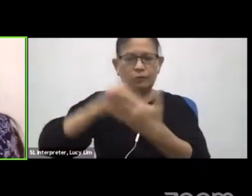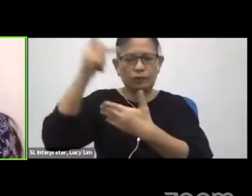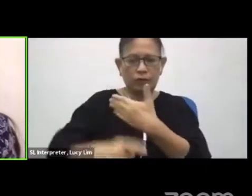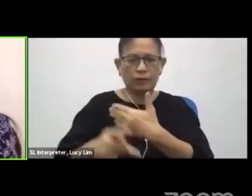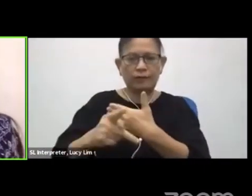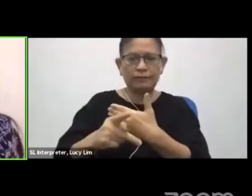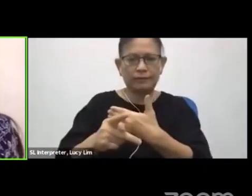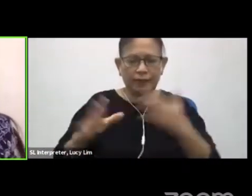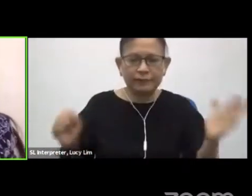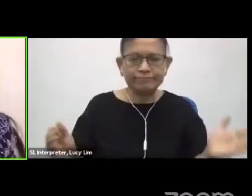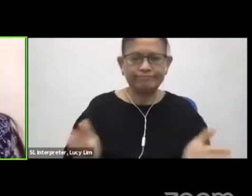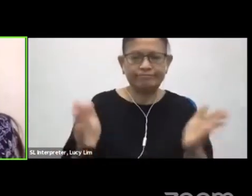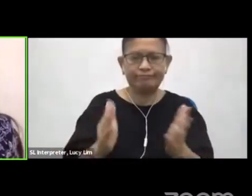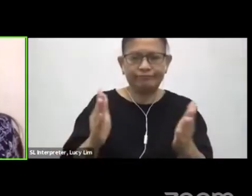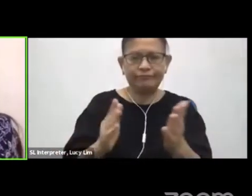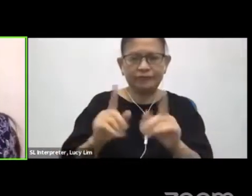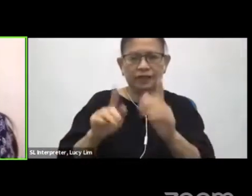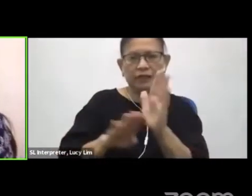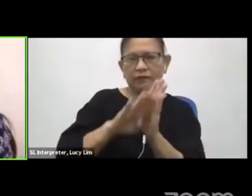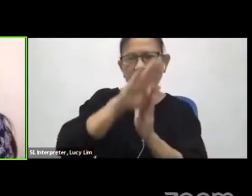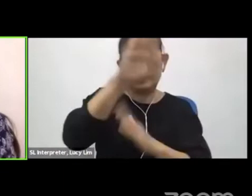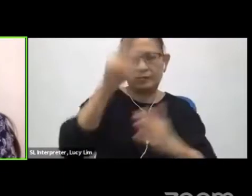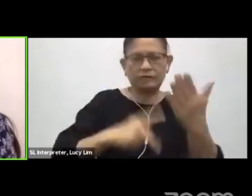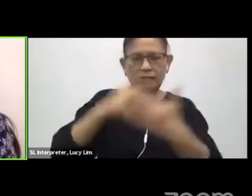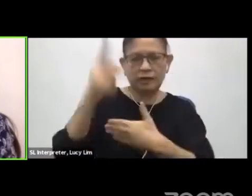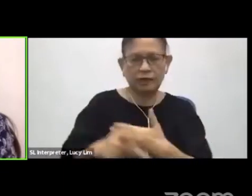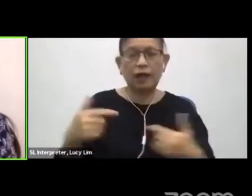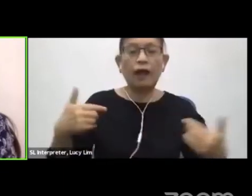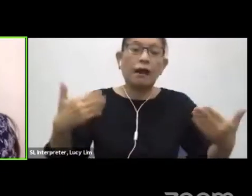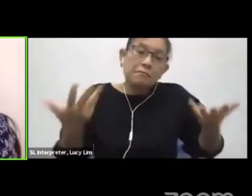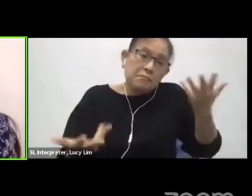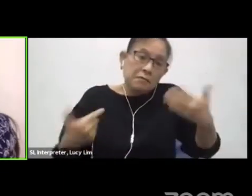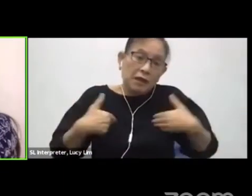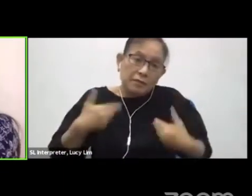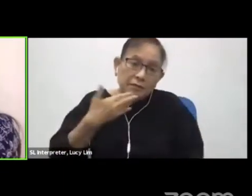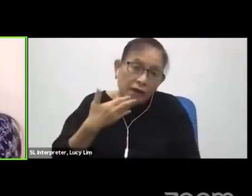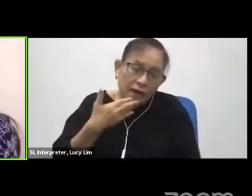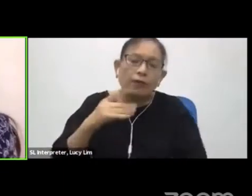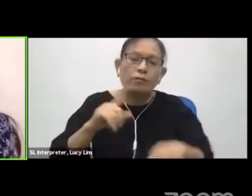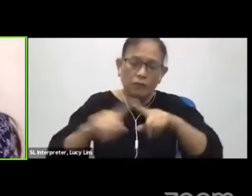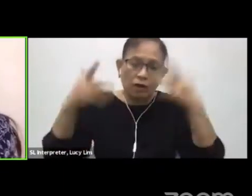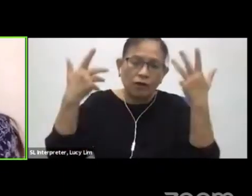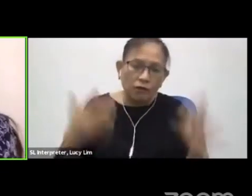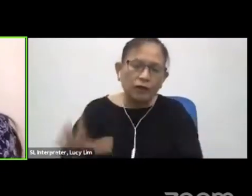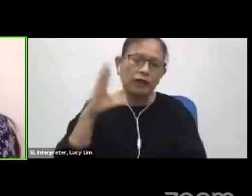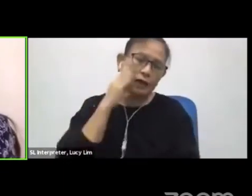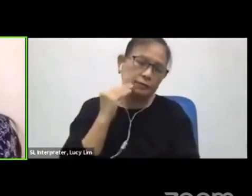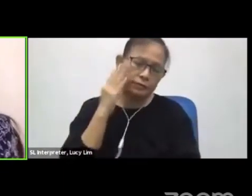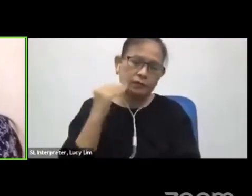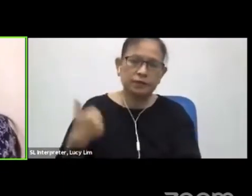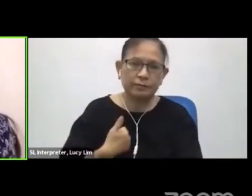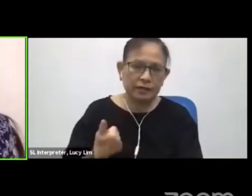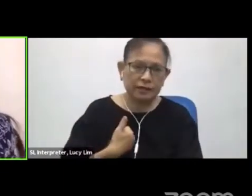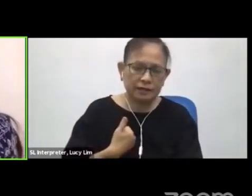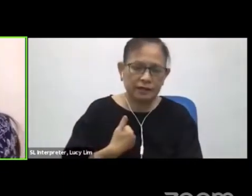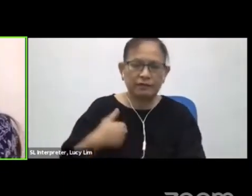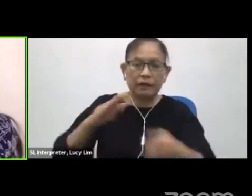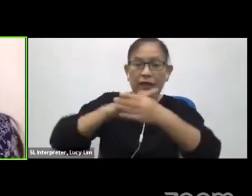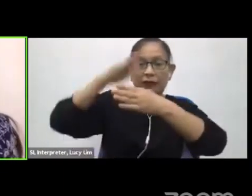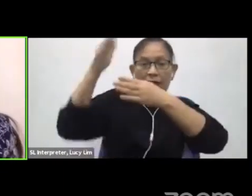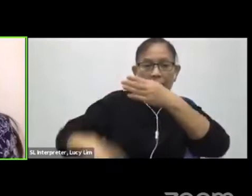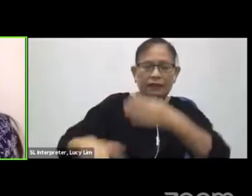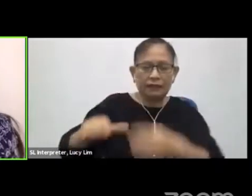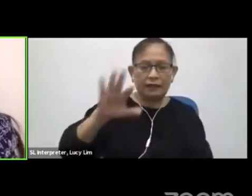key. I may be young, but I have experienced it myself. Ending FGMC is a battle we can